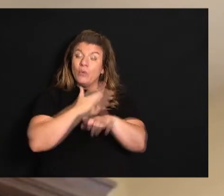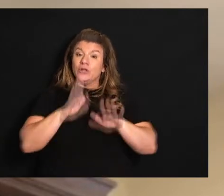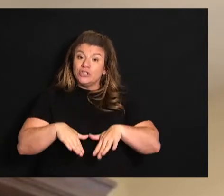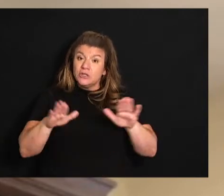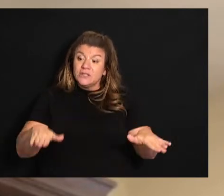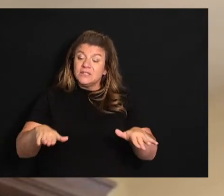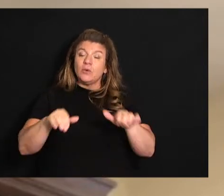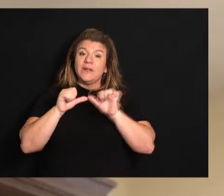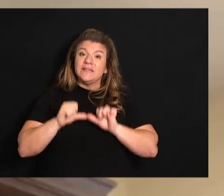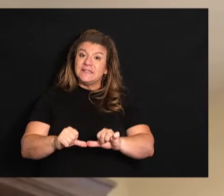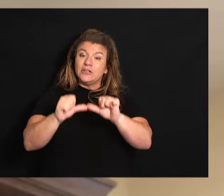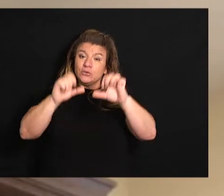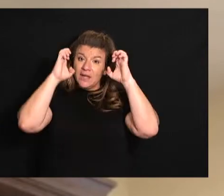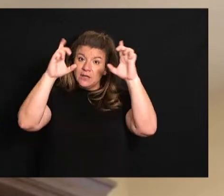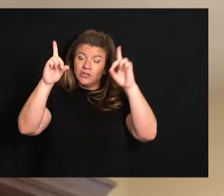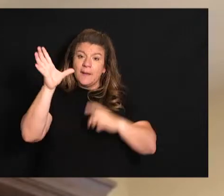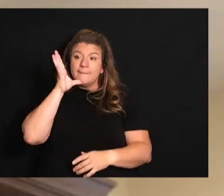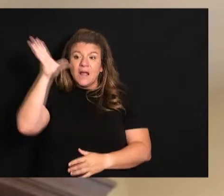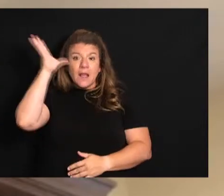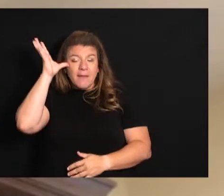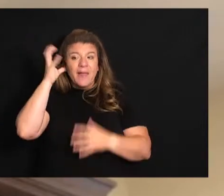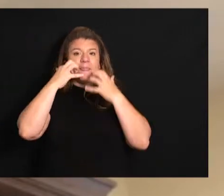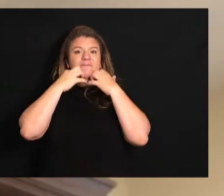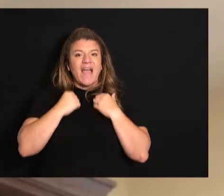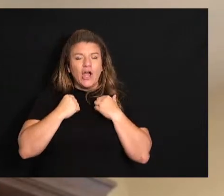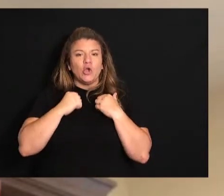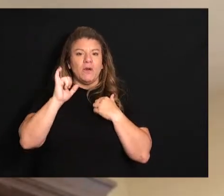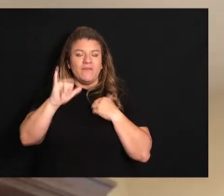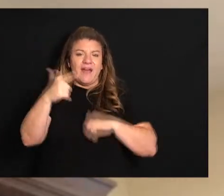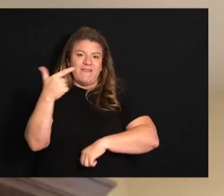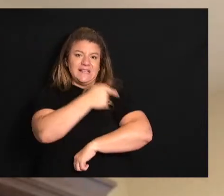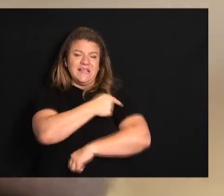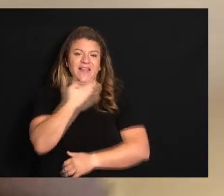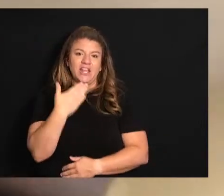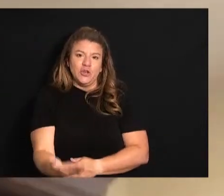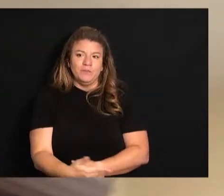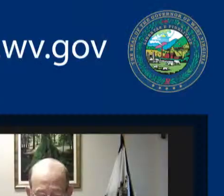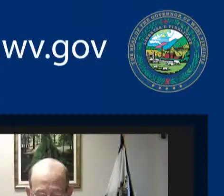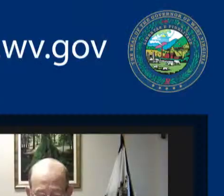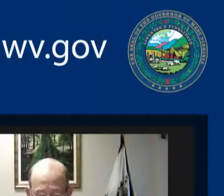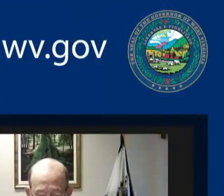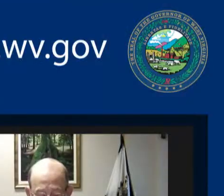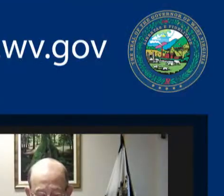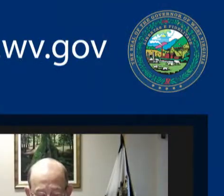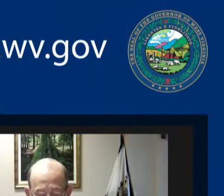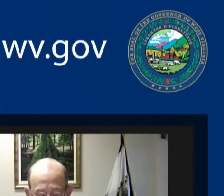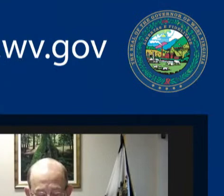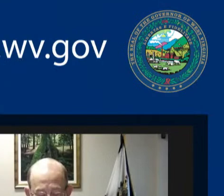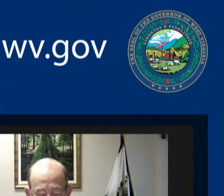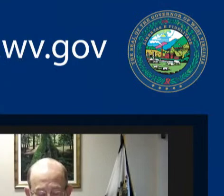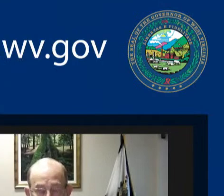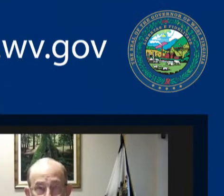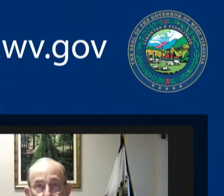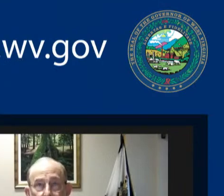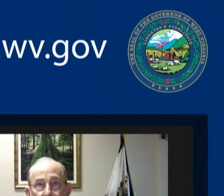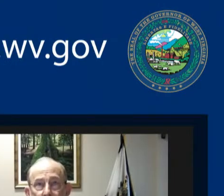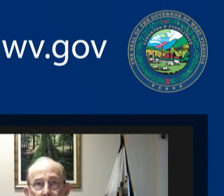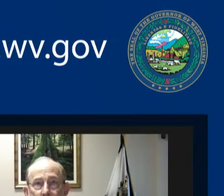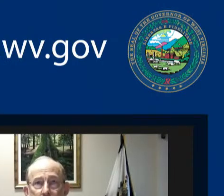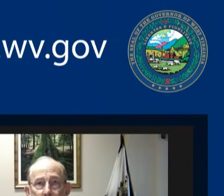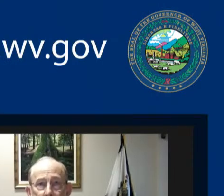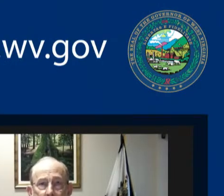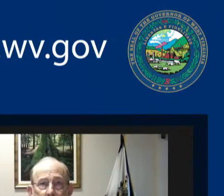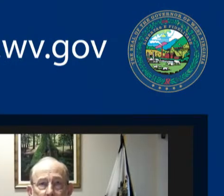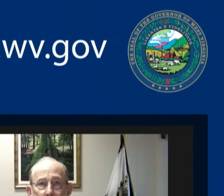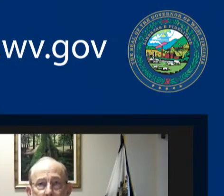to educate parents about the value of the vaccine. Thank you. Thank you, sir. And finally, from Dr. Ayne Amjad, our